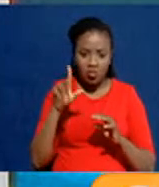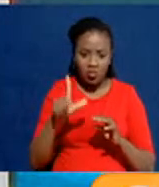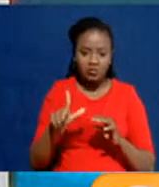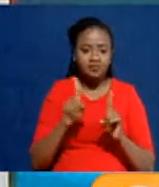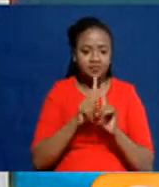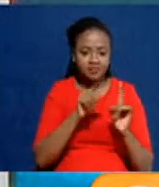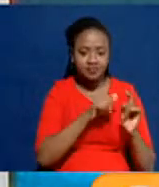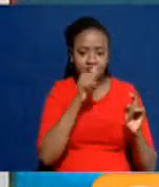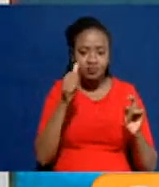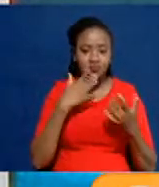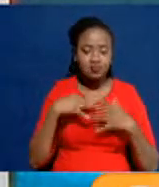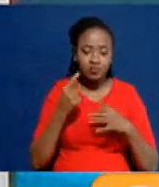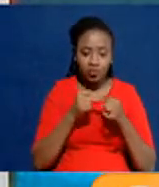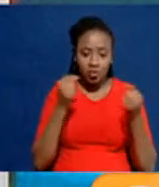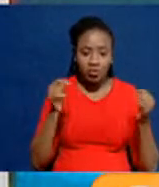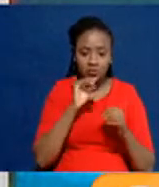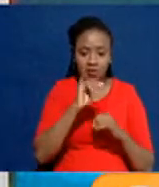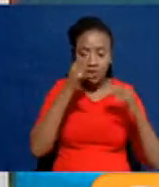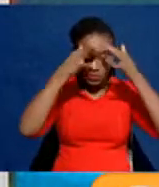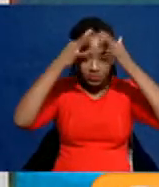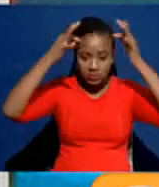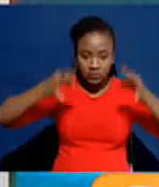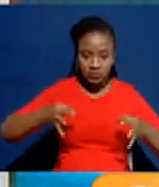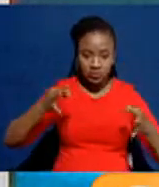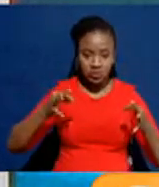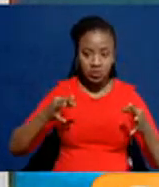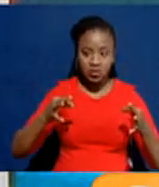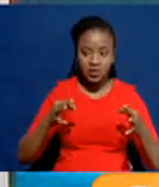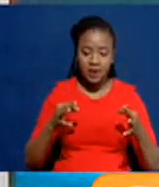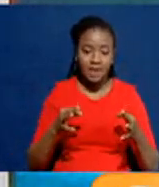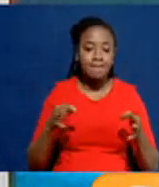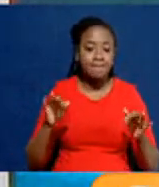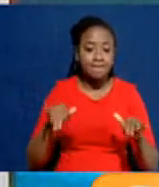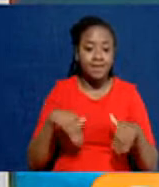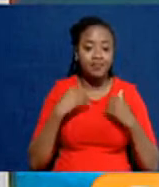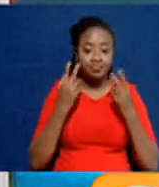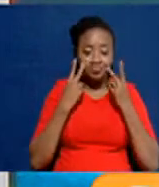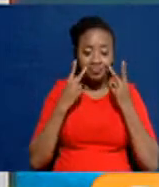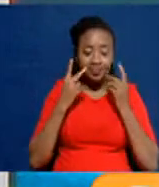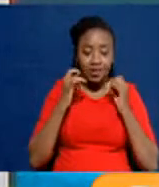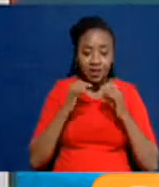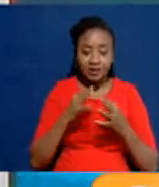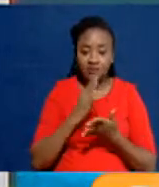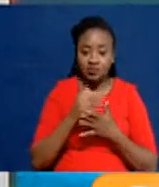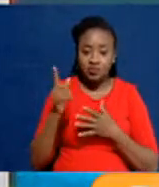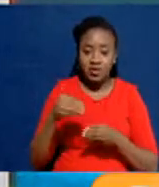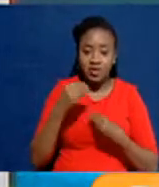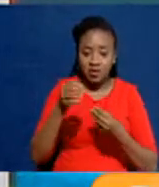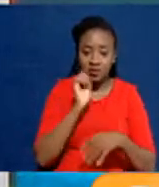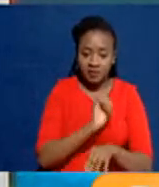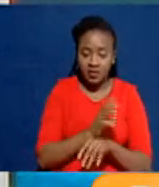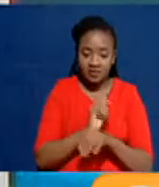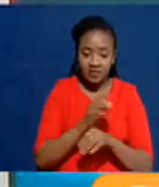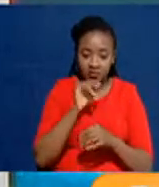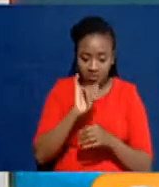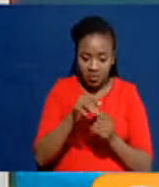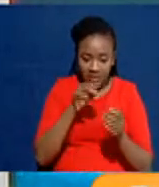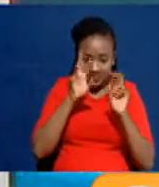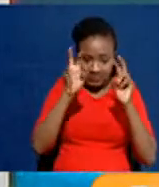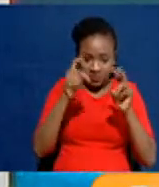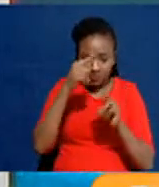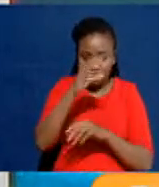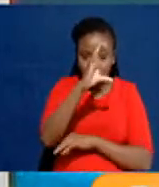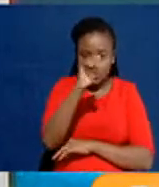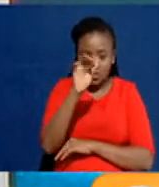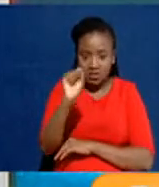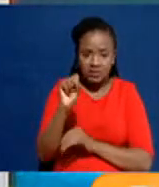who are appealing against that particular decision. I would be surprised if they didn't give advice on this particular matter of CAS. And I would be